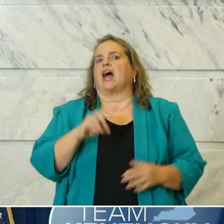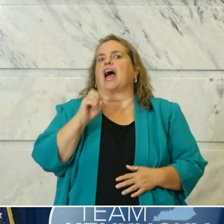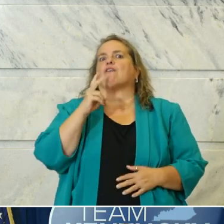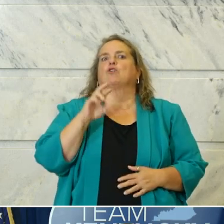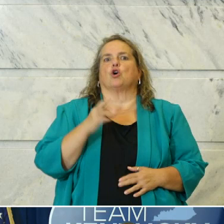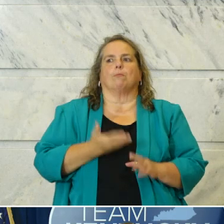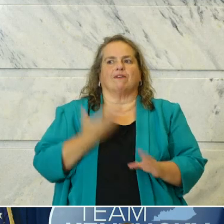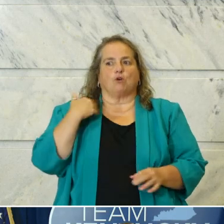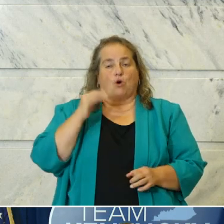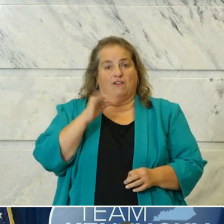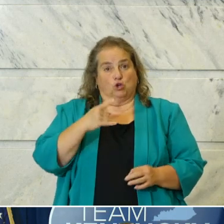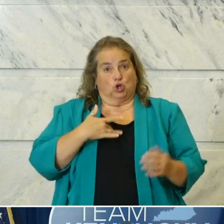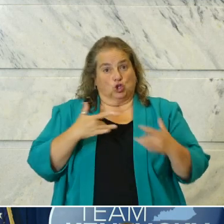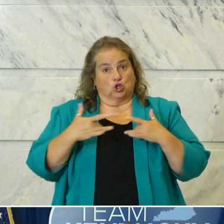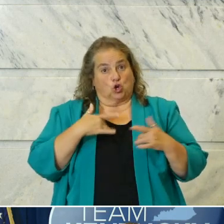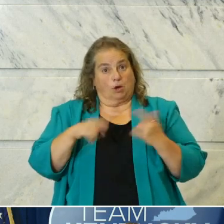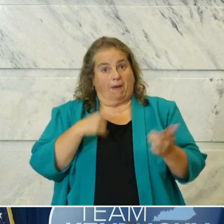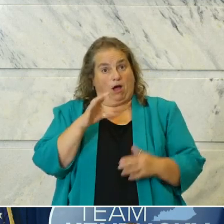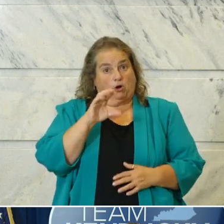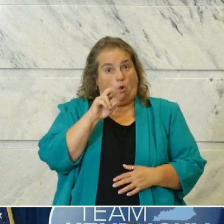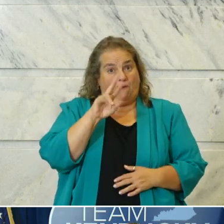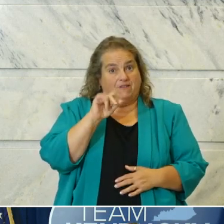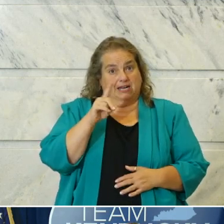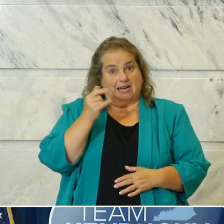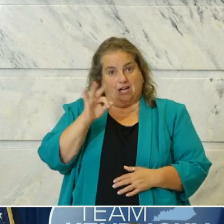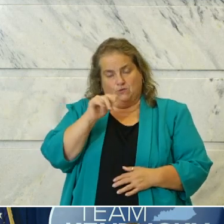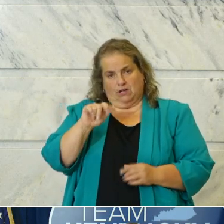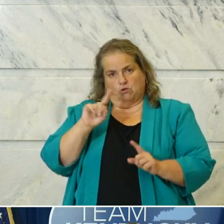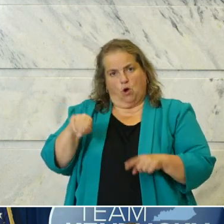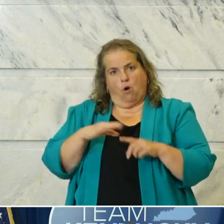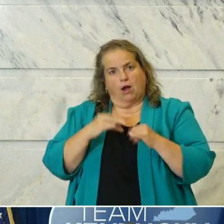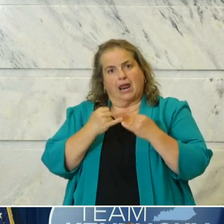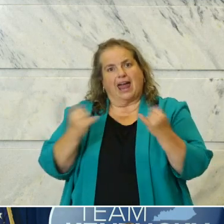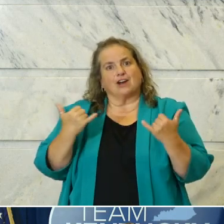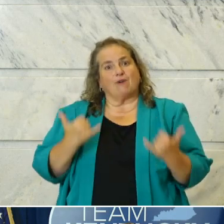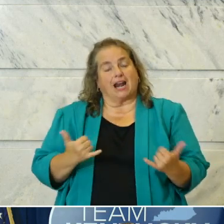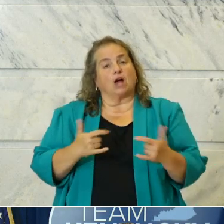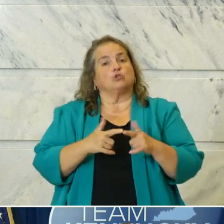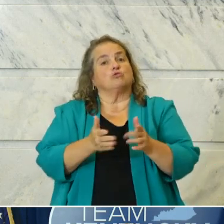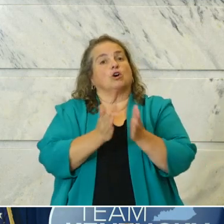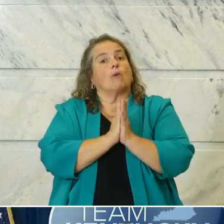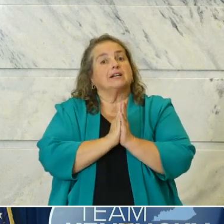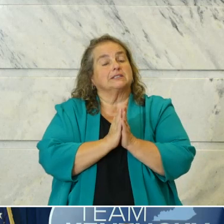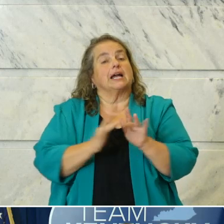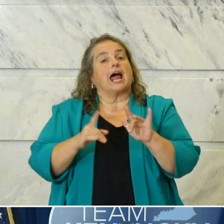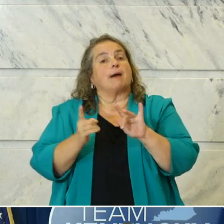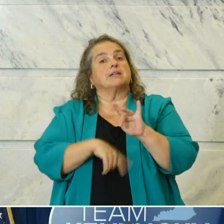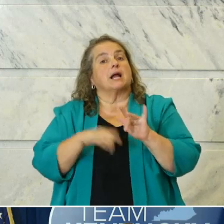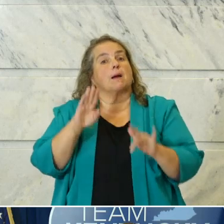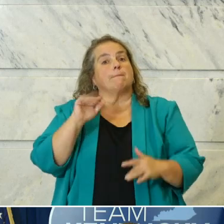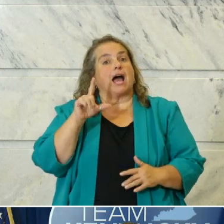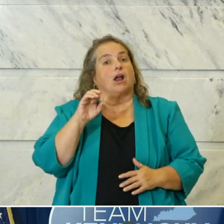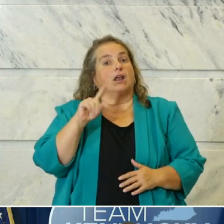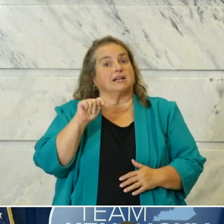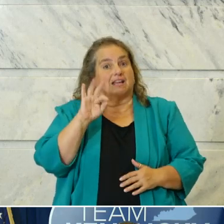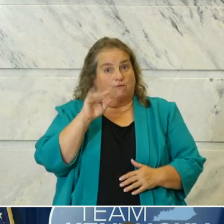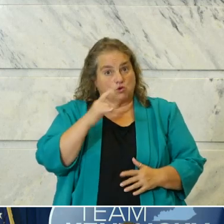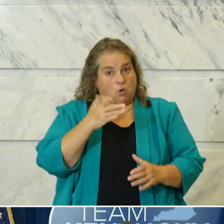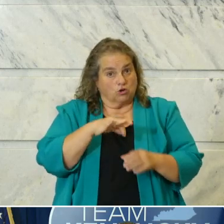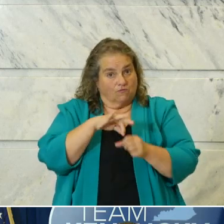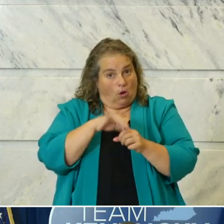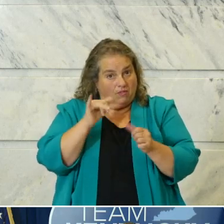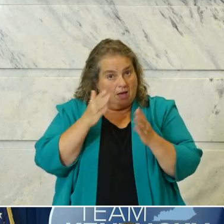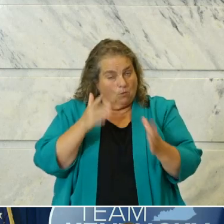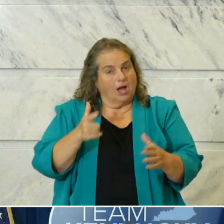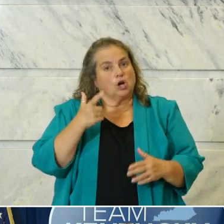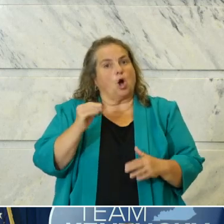about COVID-19, you can go online right now to request an absentee ballot. If you want to vote that way, go